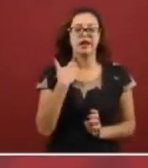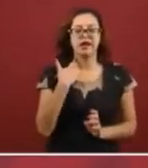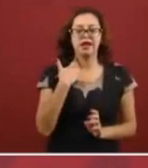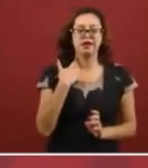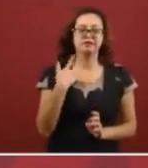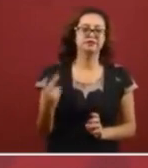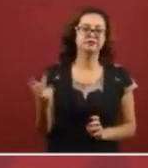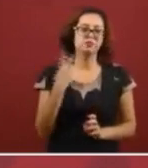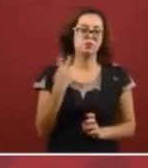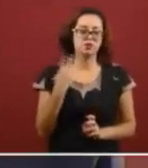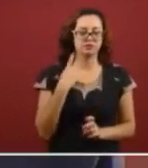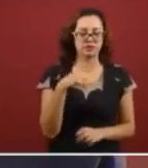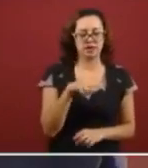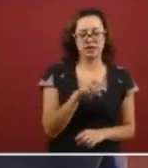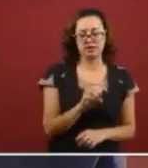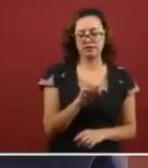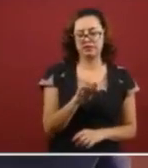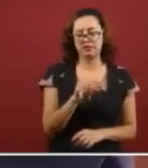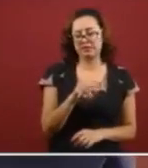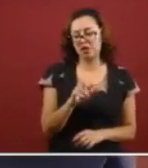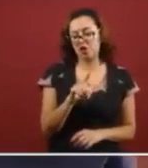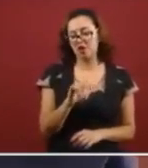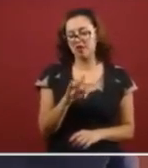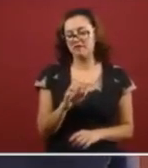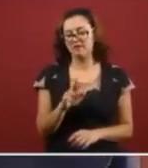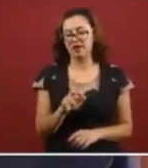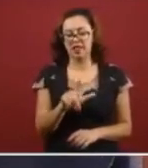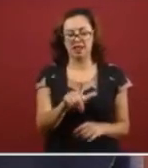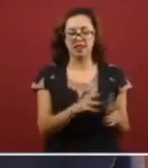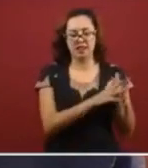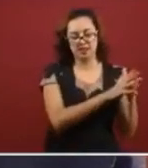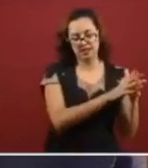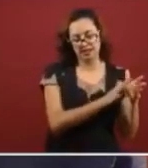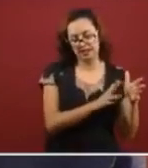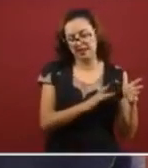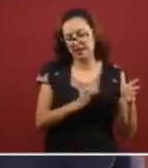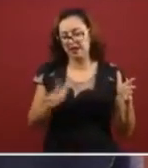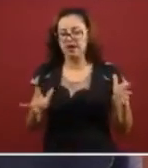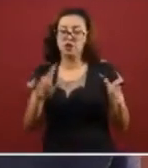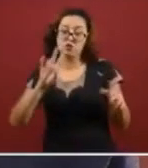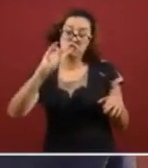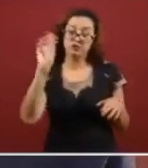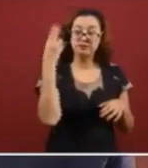something that was left over from es que that neoliberal